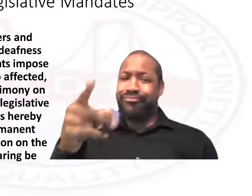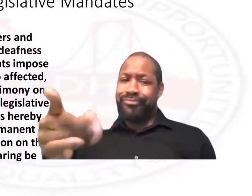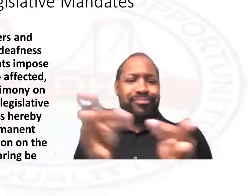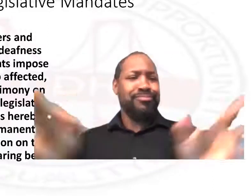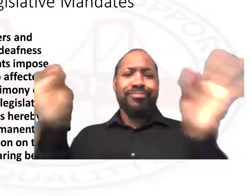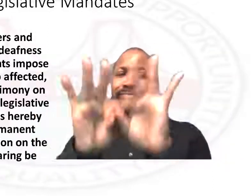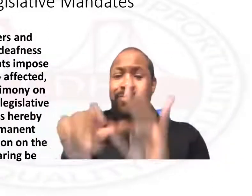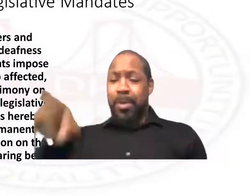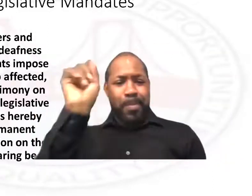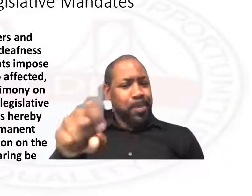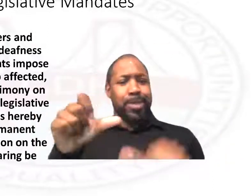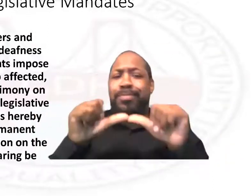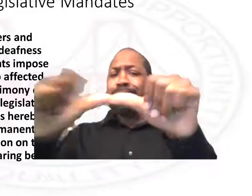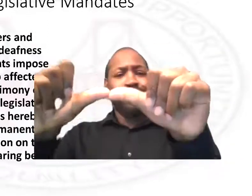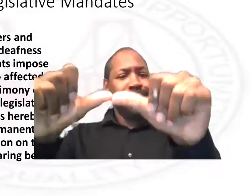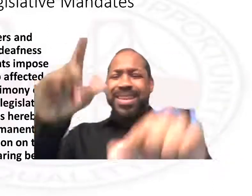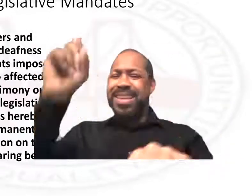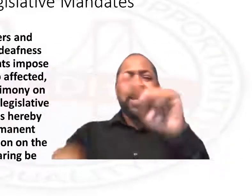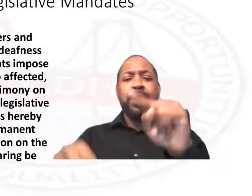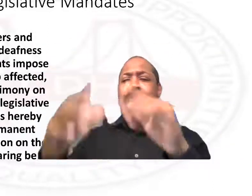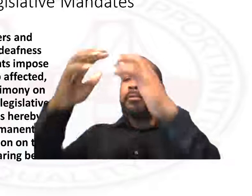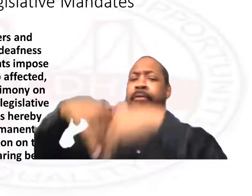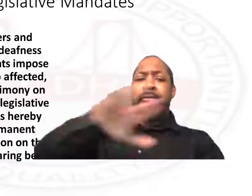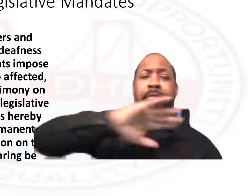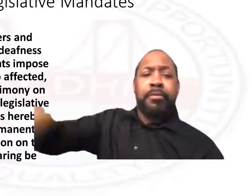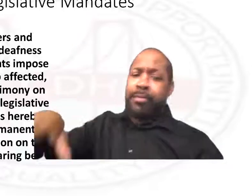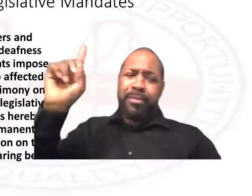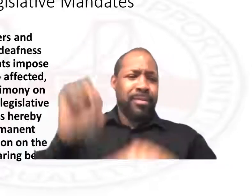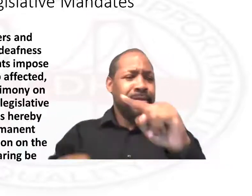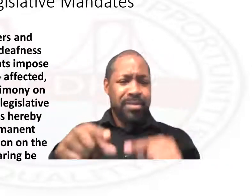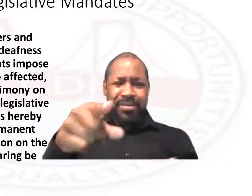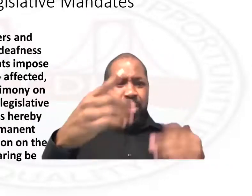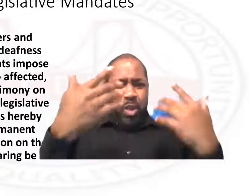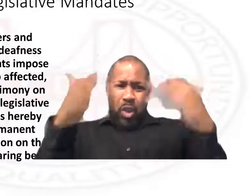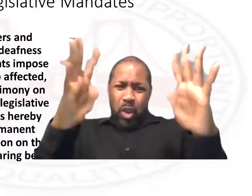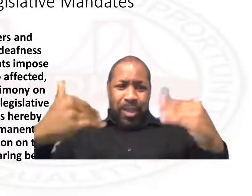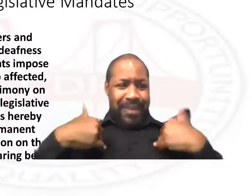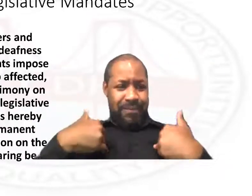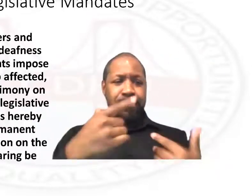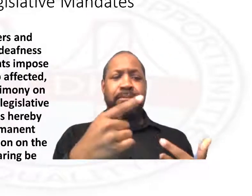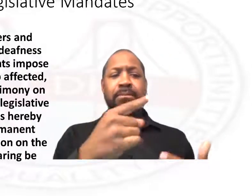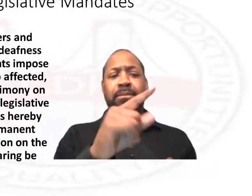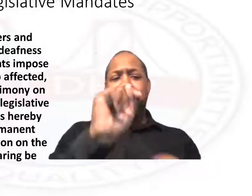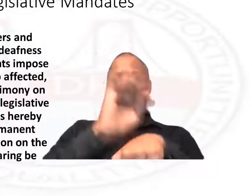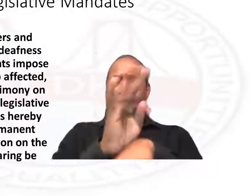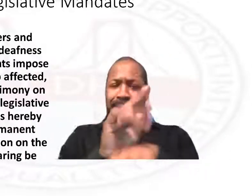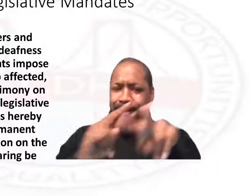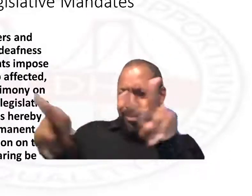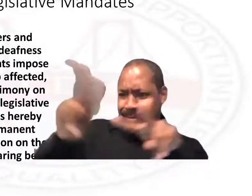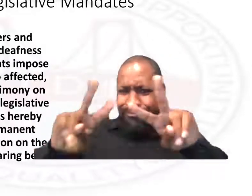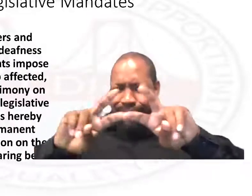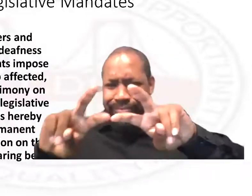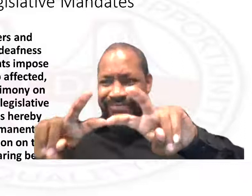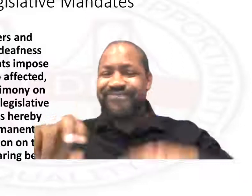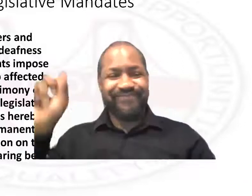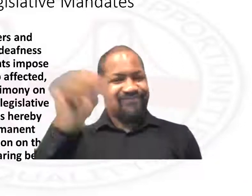Hearing be established. So they recognize that it's important that this is permanent. This is not something that was a